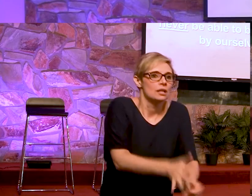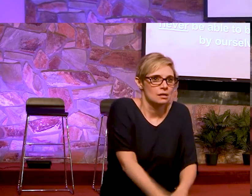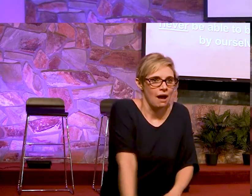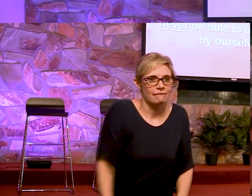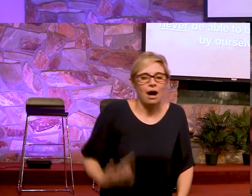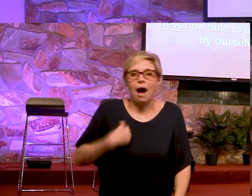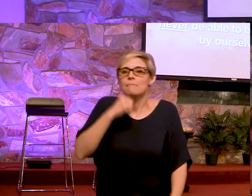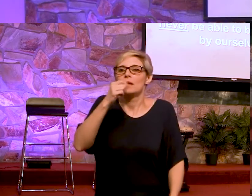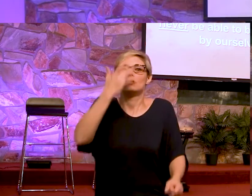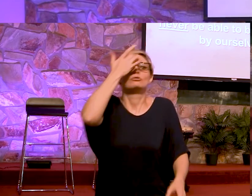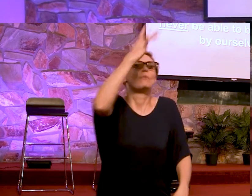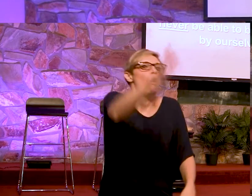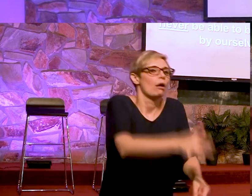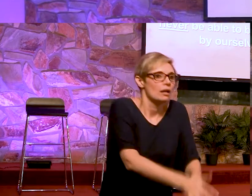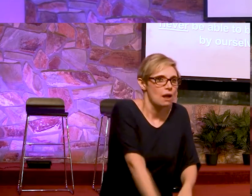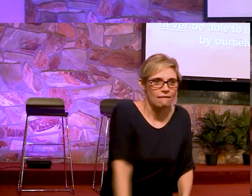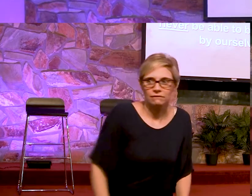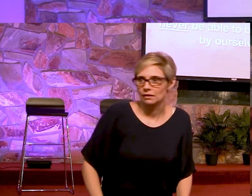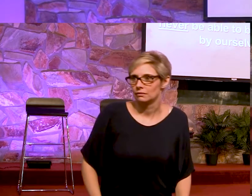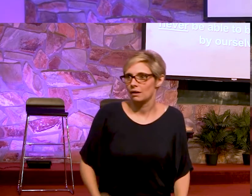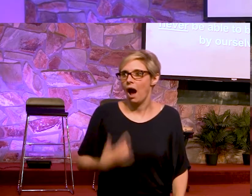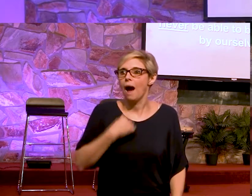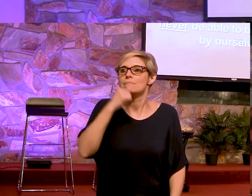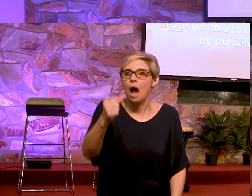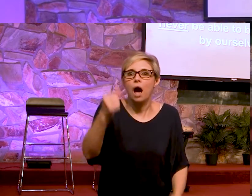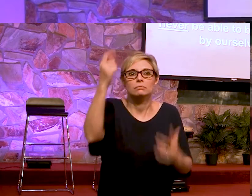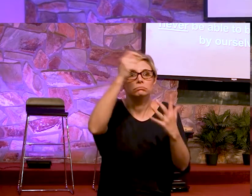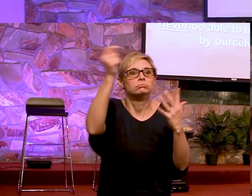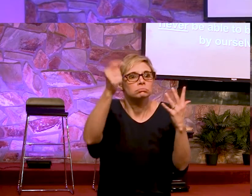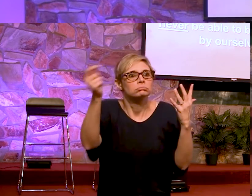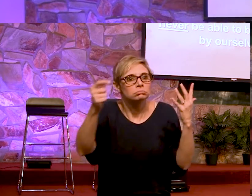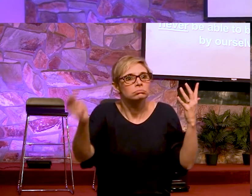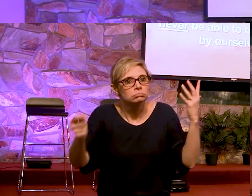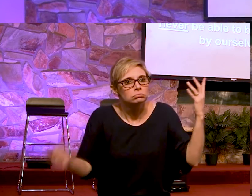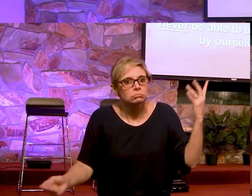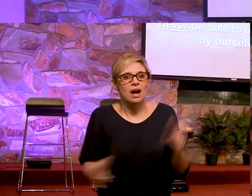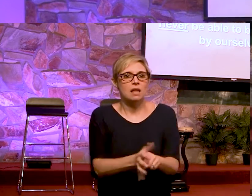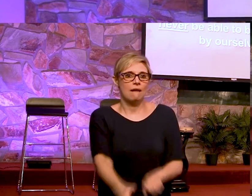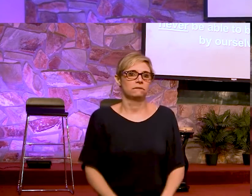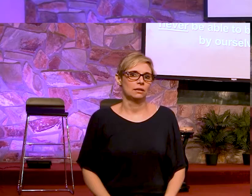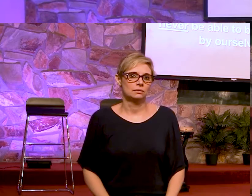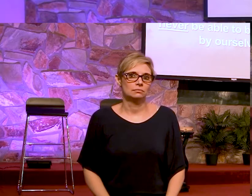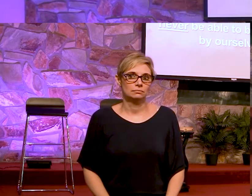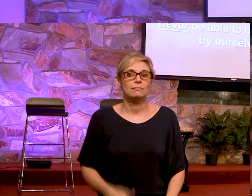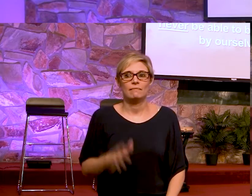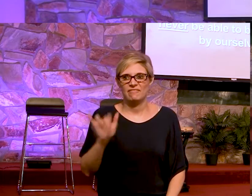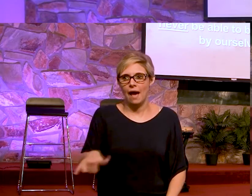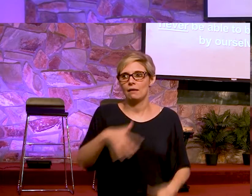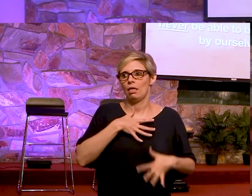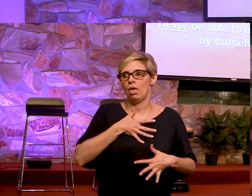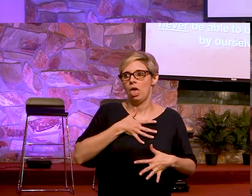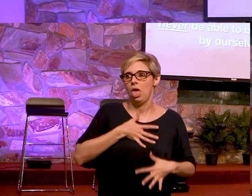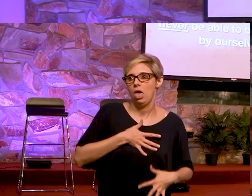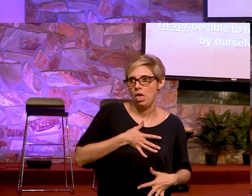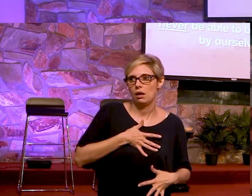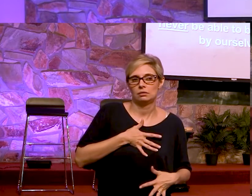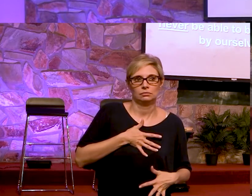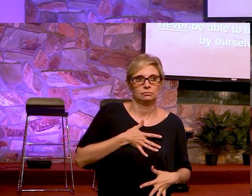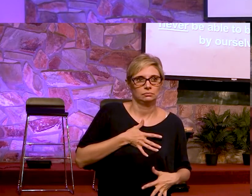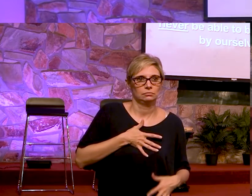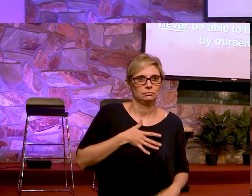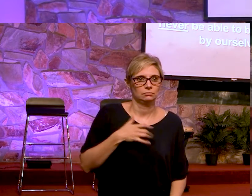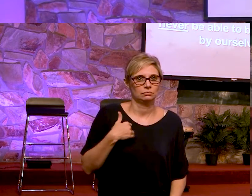Whenever we get to that place where we feel that we're inadequate, discouragement likes to sneak itself in there. That's the tool that